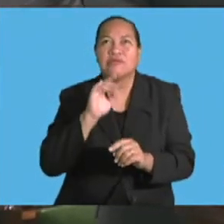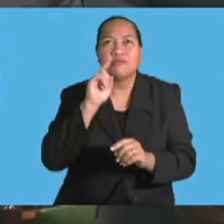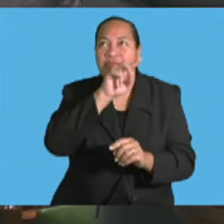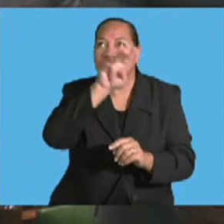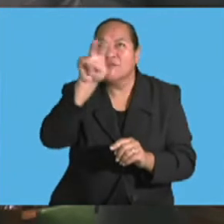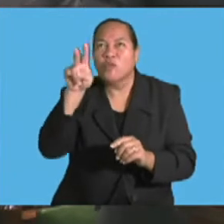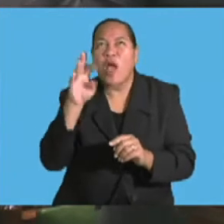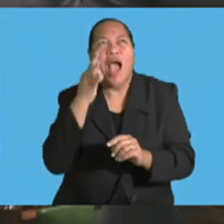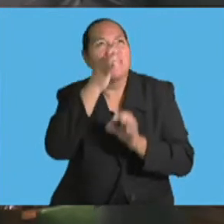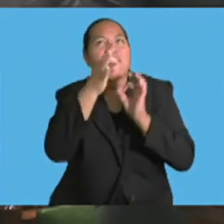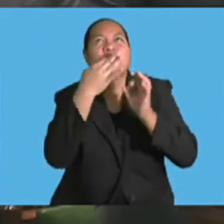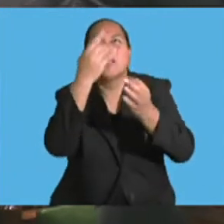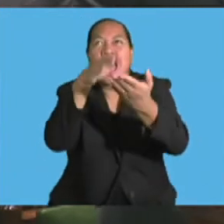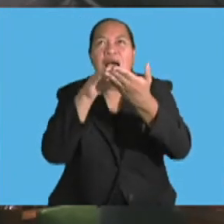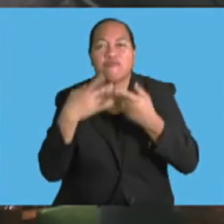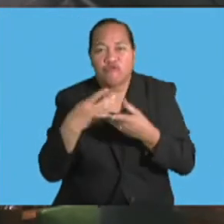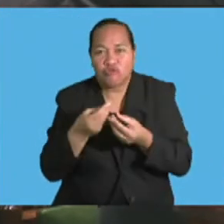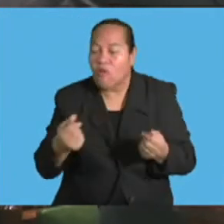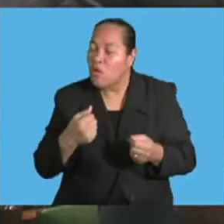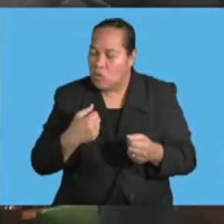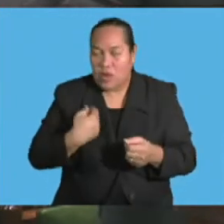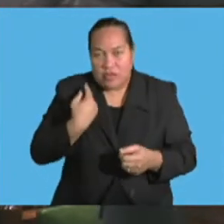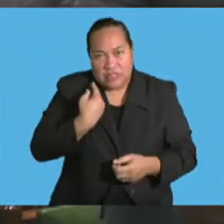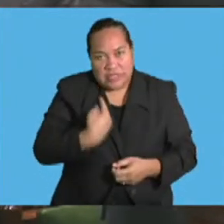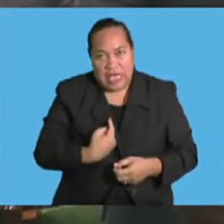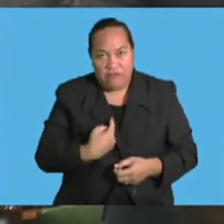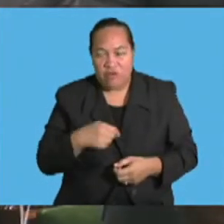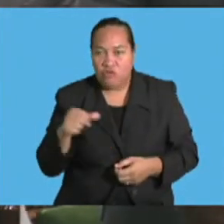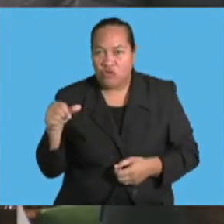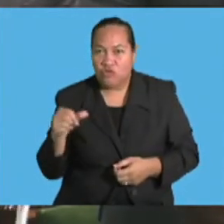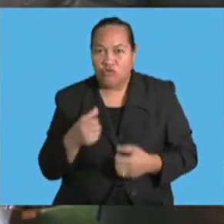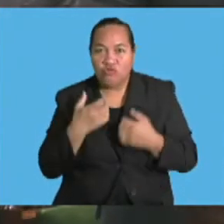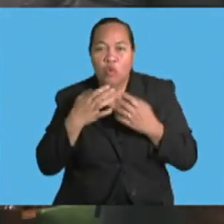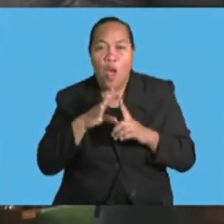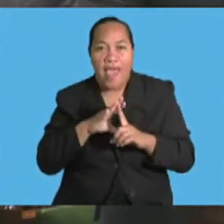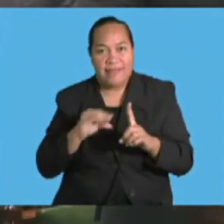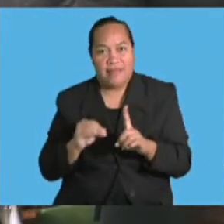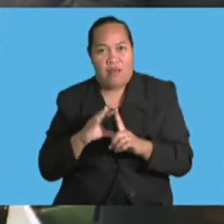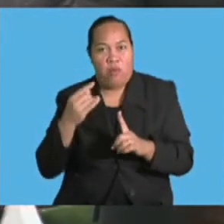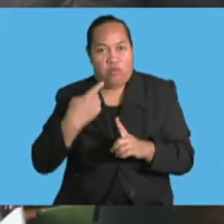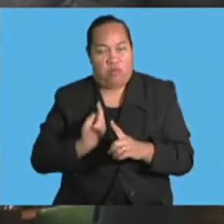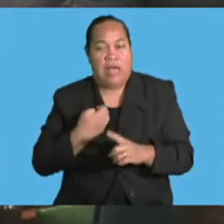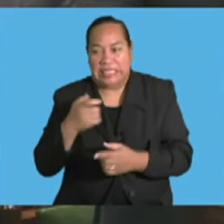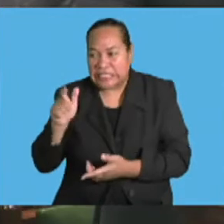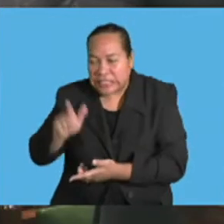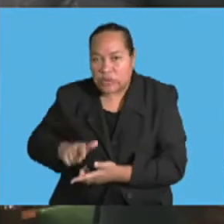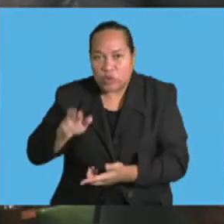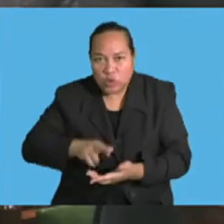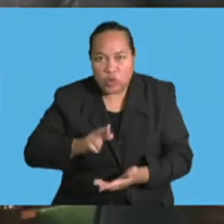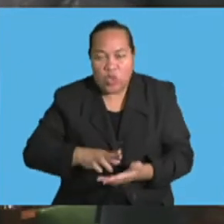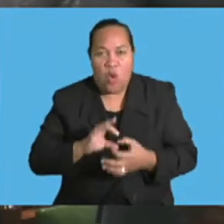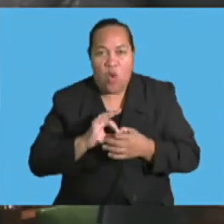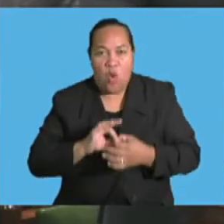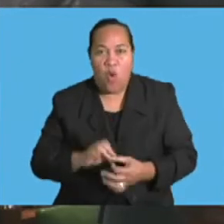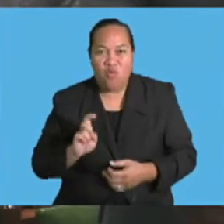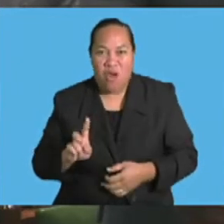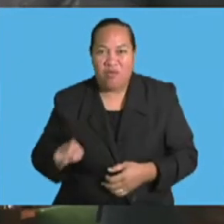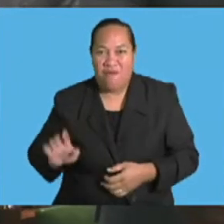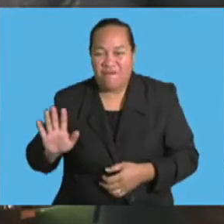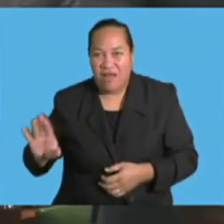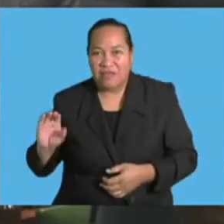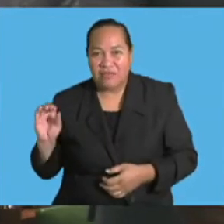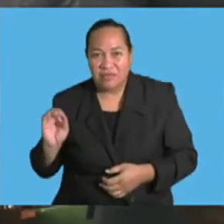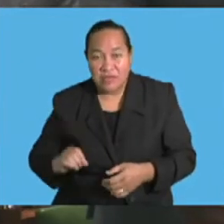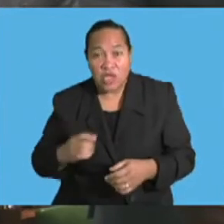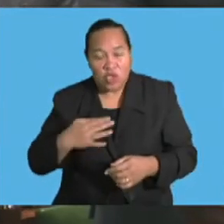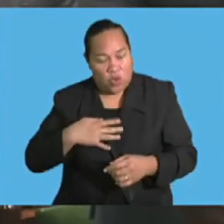solve the problem. And let me highlight some of the key features, Mr. Speaker. The Act will implement Fiji's commitment and obligations under the Paris